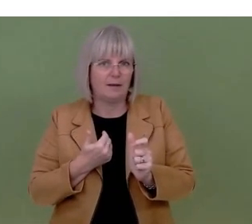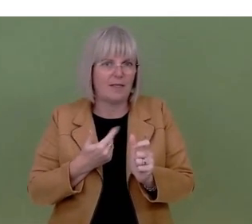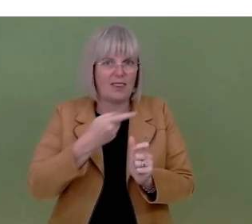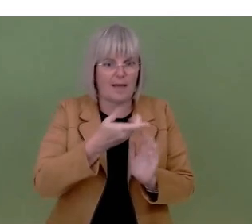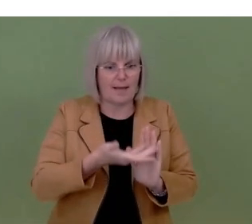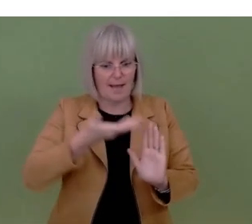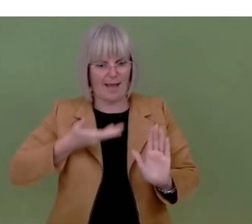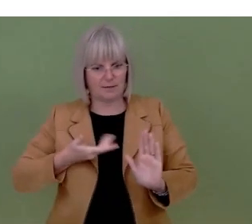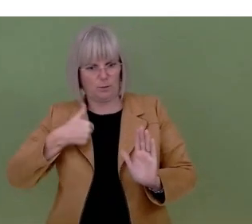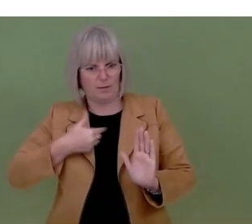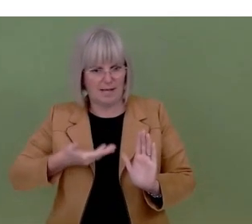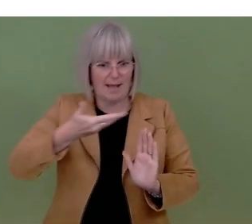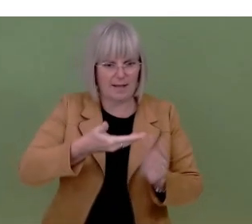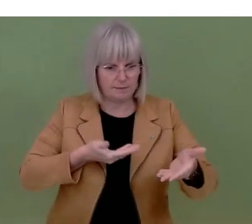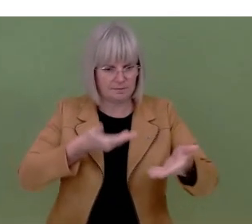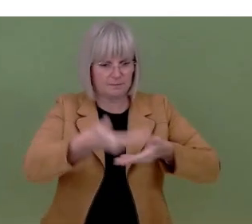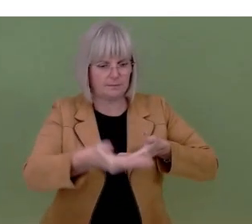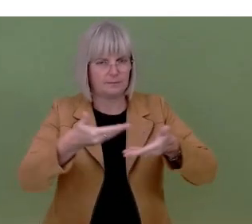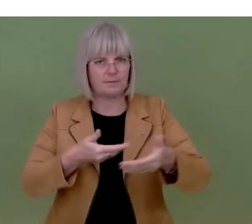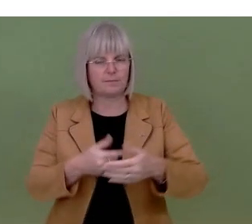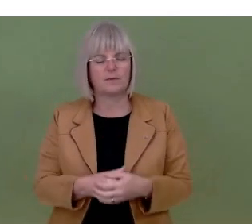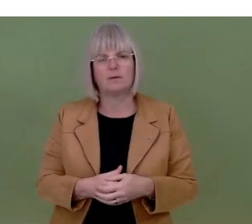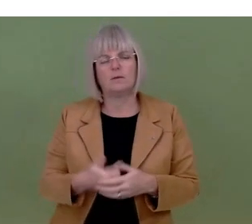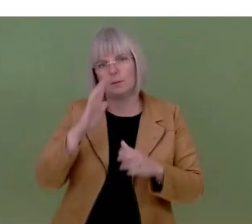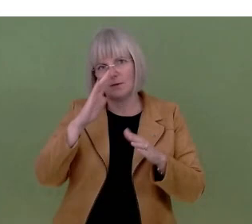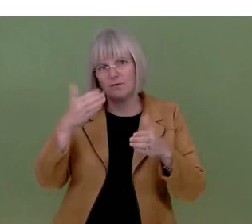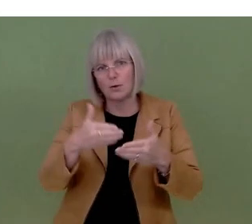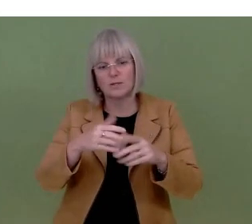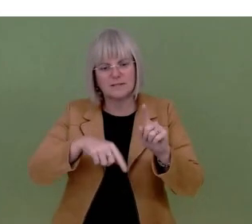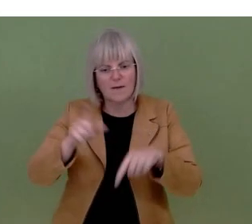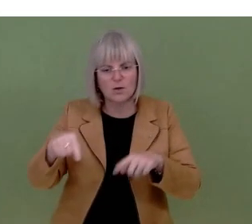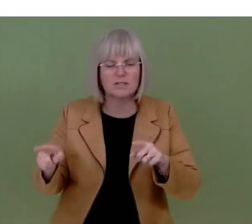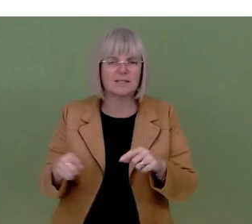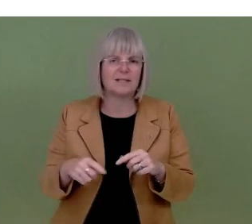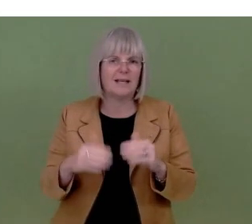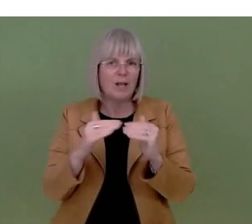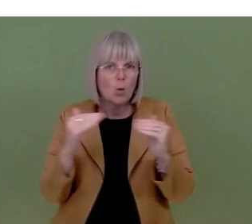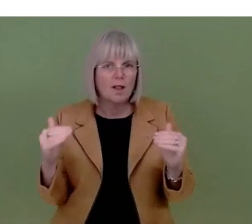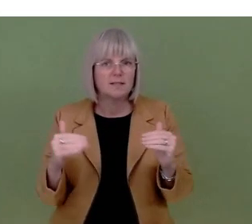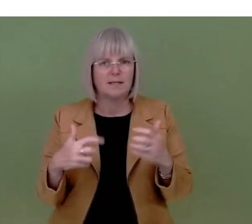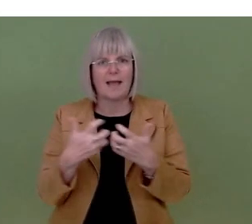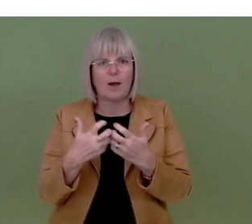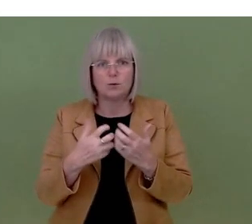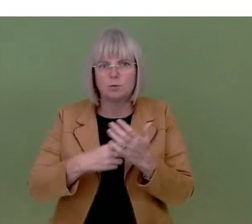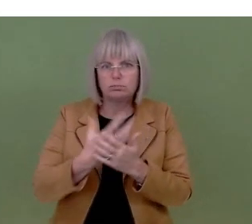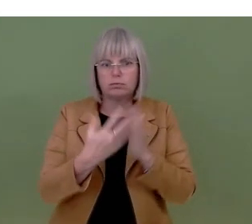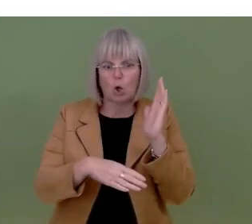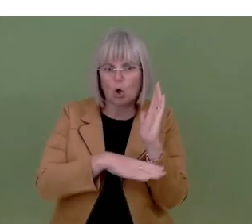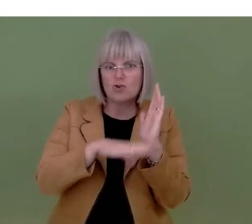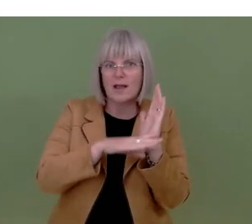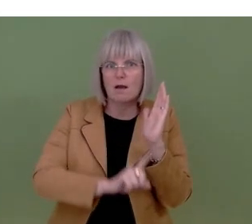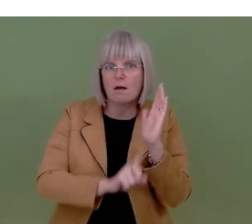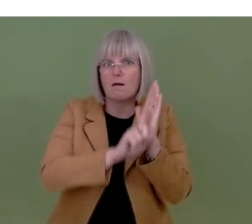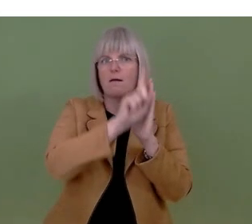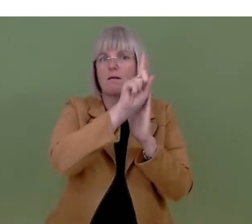in on equality and diversity issues, on progressing careers, perhaps in novel ways, in new roles,